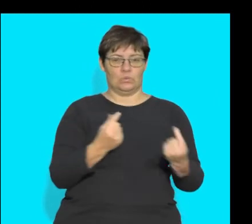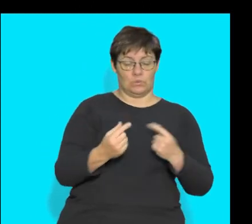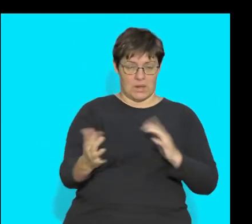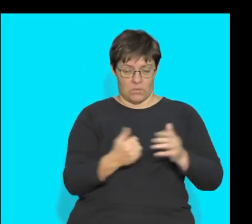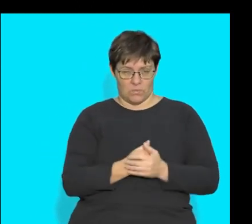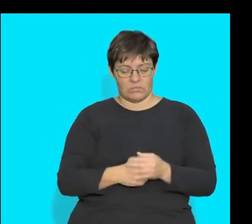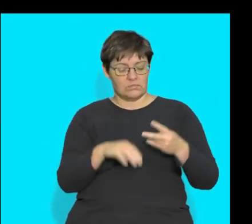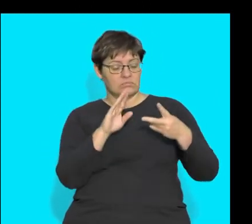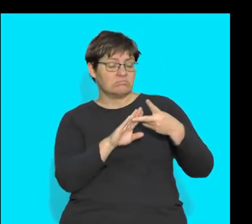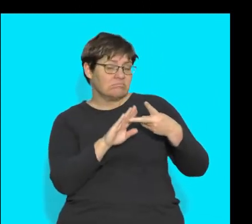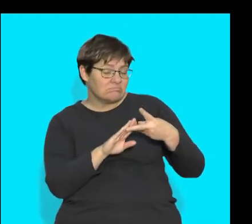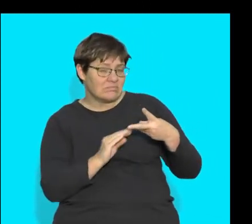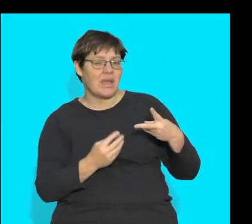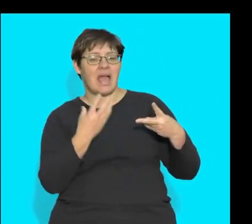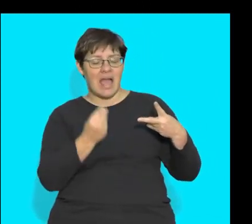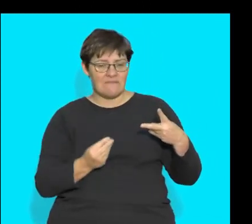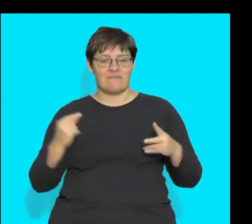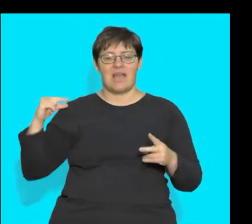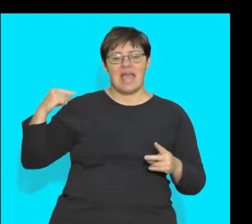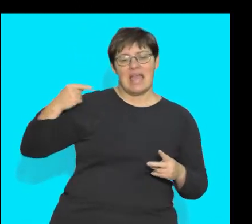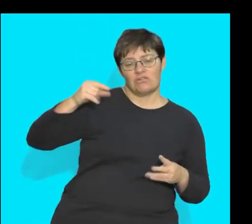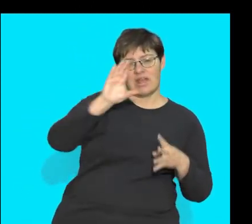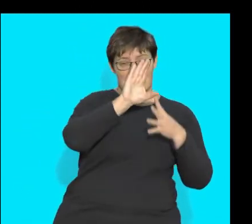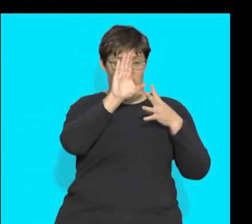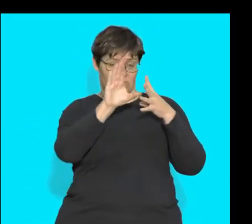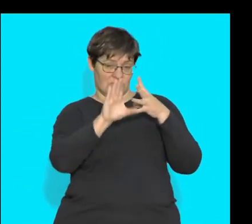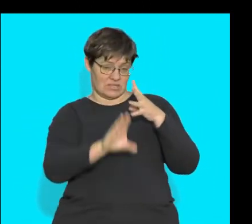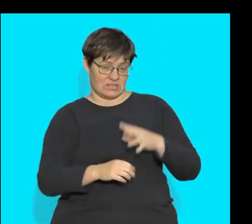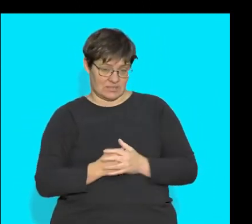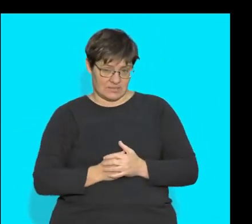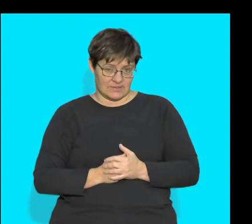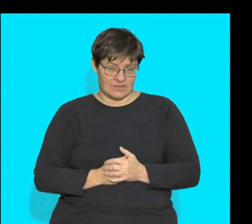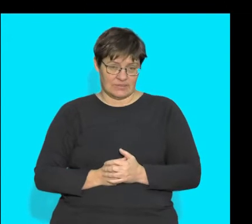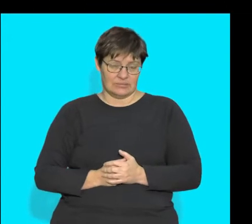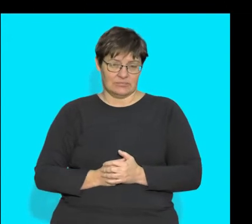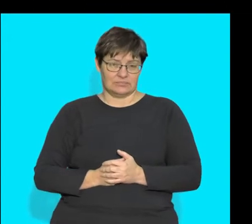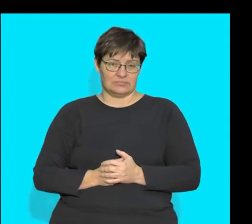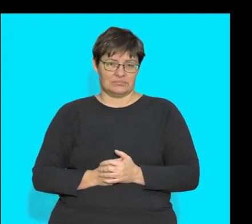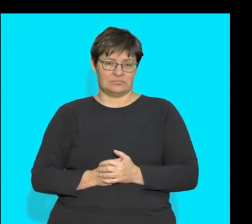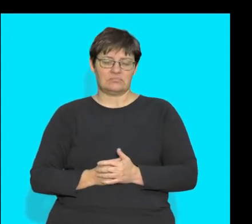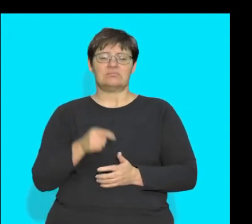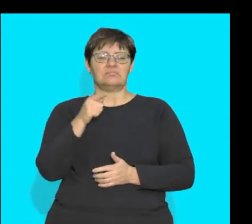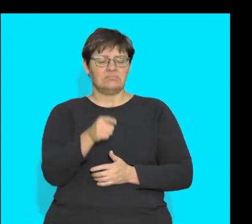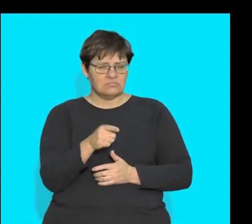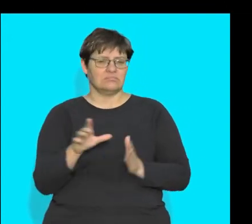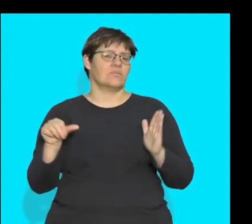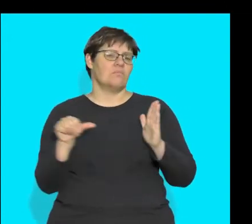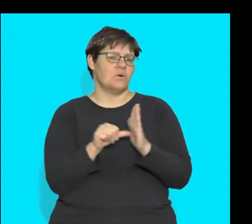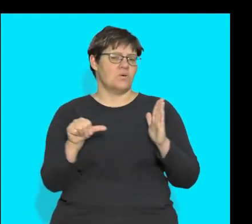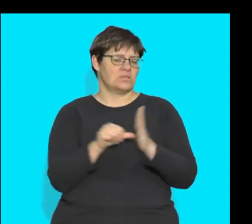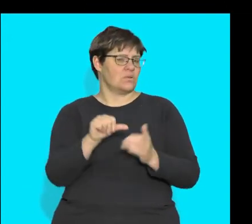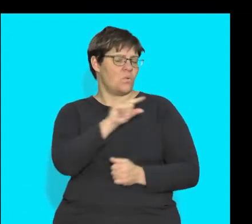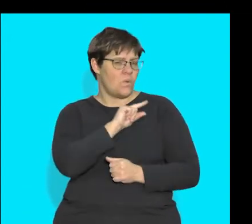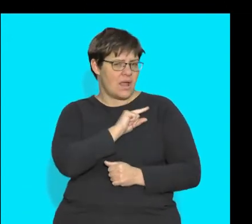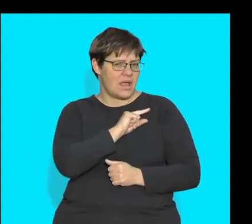what else will it have, the nucleus? Hereditary characteristics. And this is going to be very